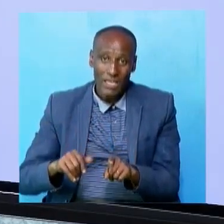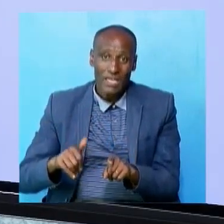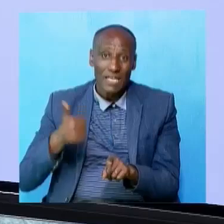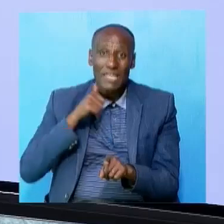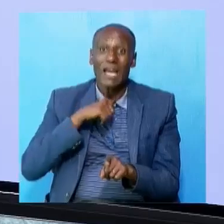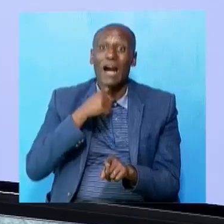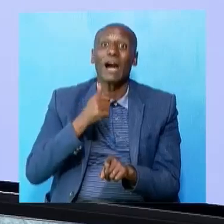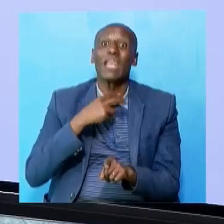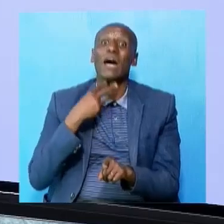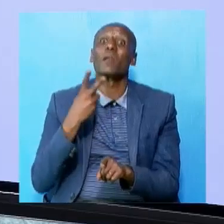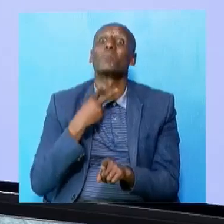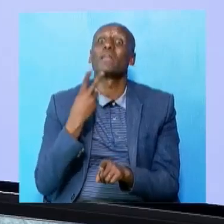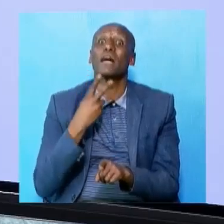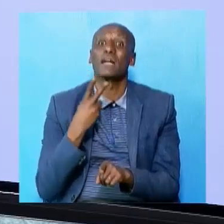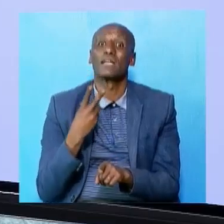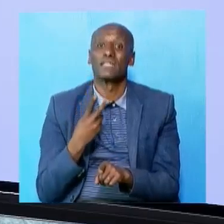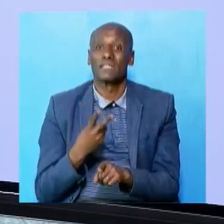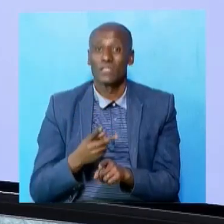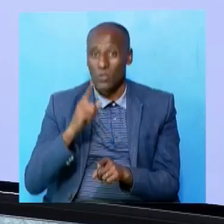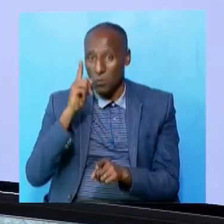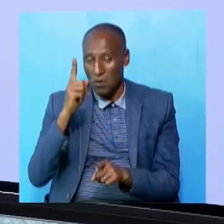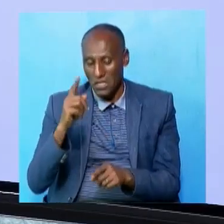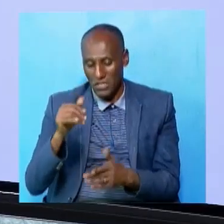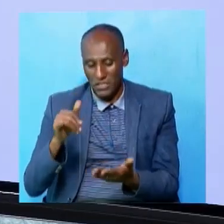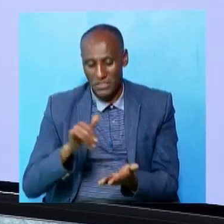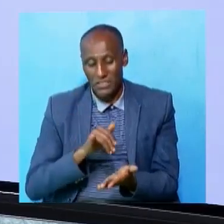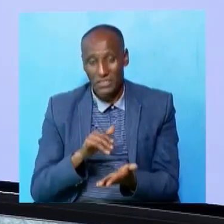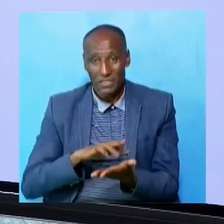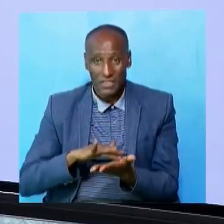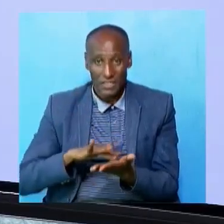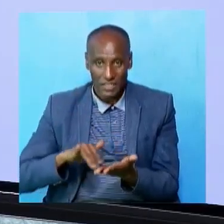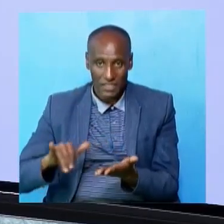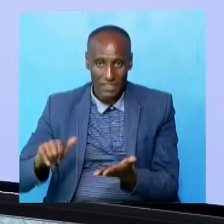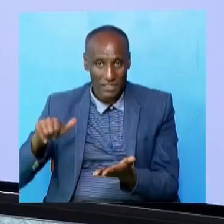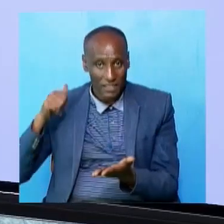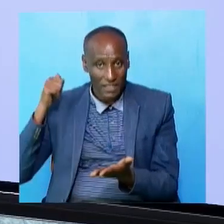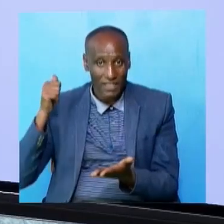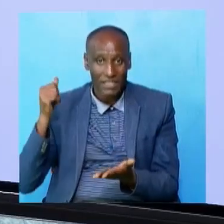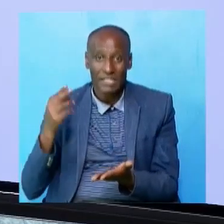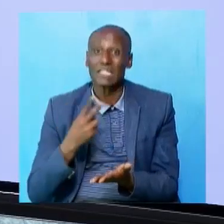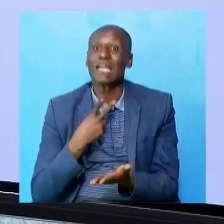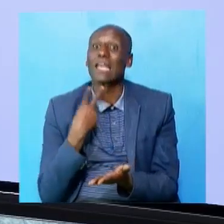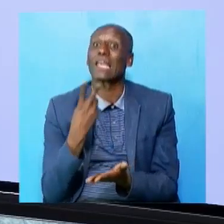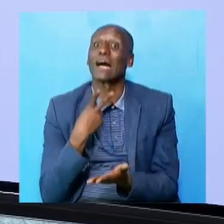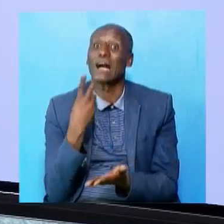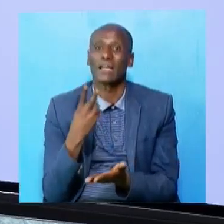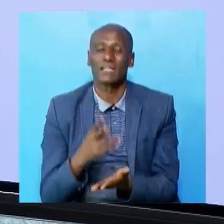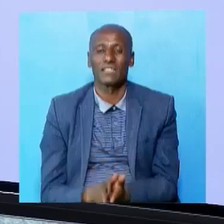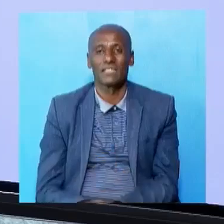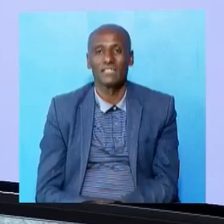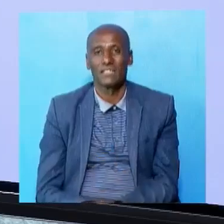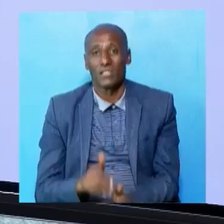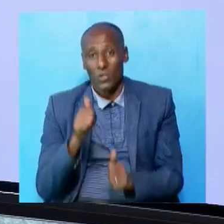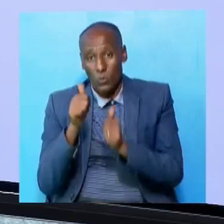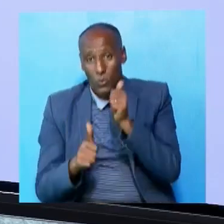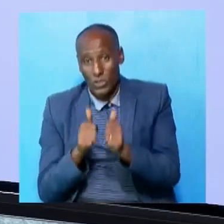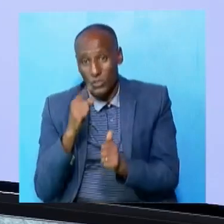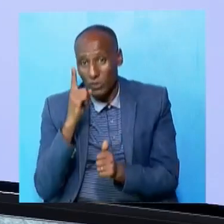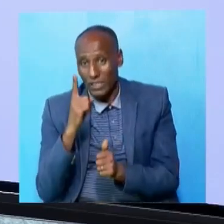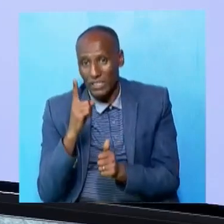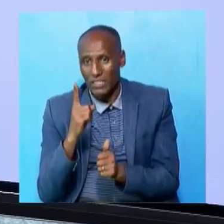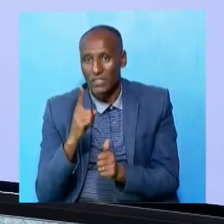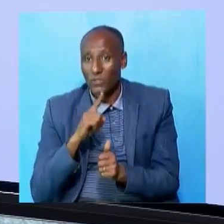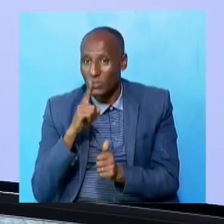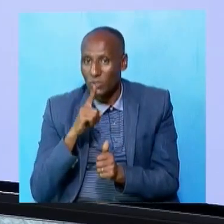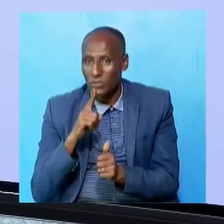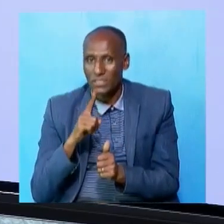One, reading. The other, rang. The alarm rang. Yes? Which one do you think